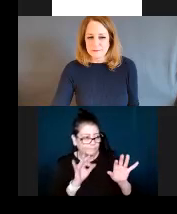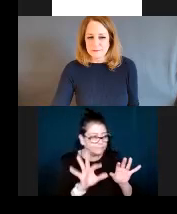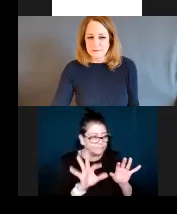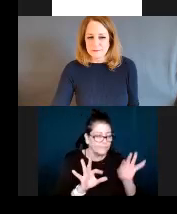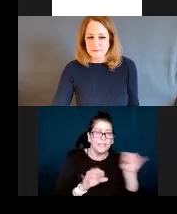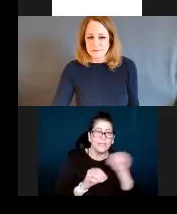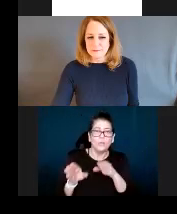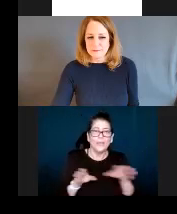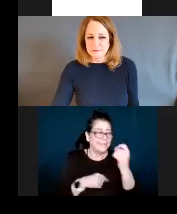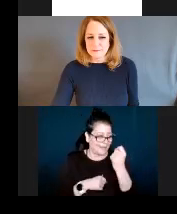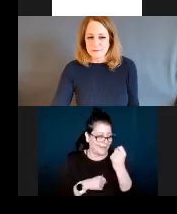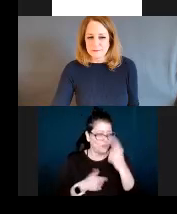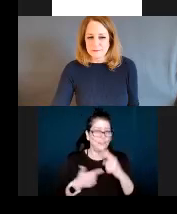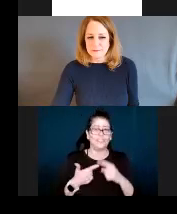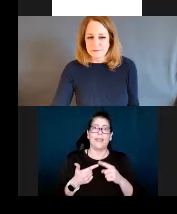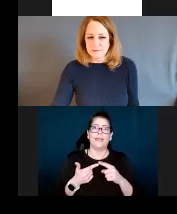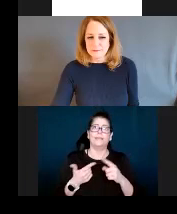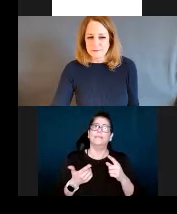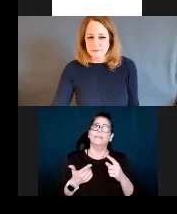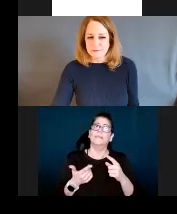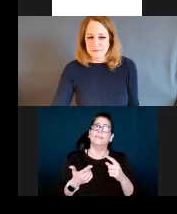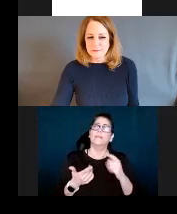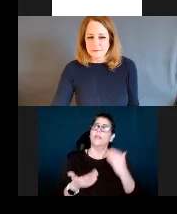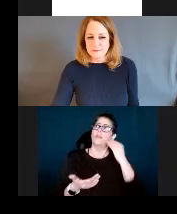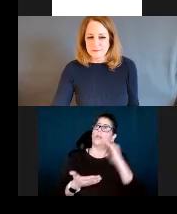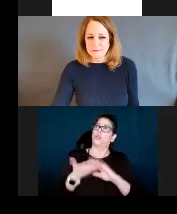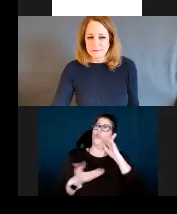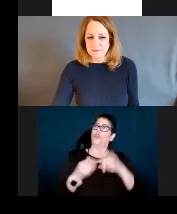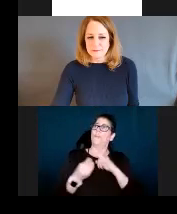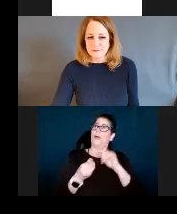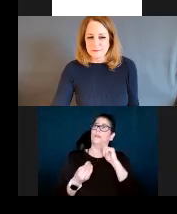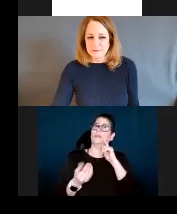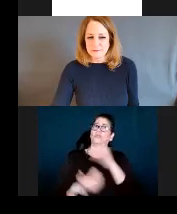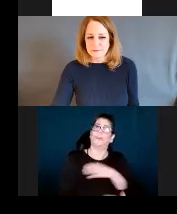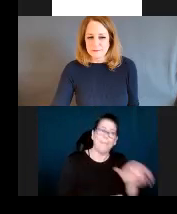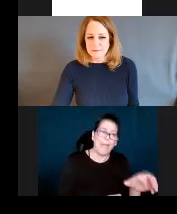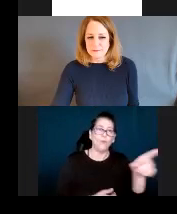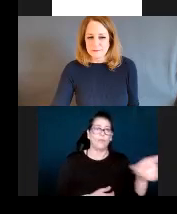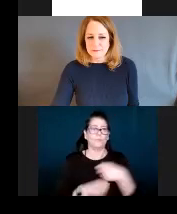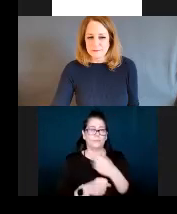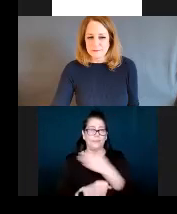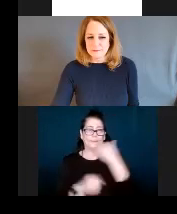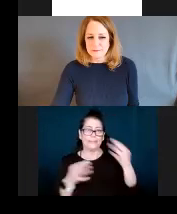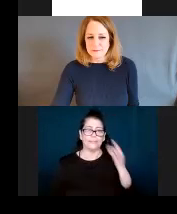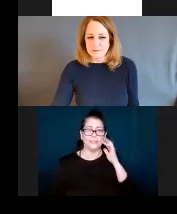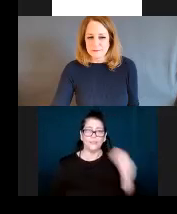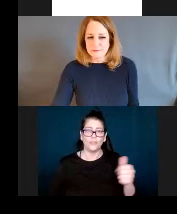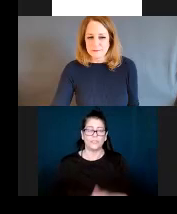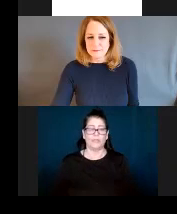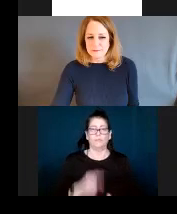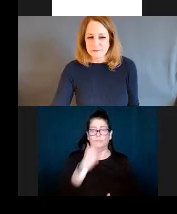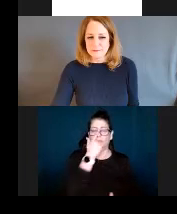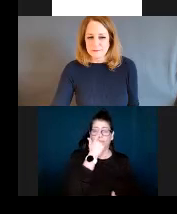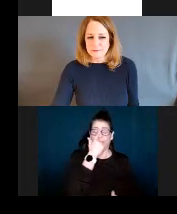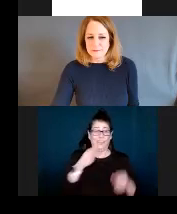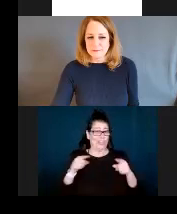learn about it in a way that helps empower them to make the best decision for them. It's easy as advocates in a crisis